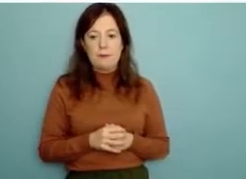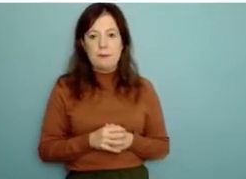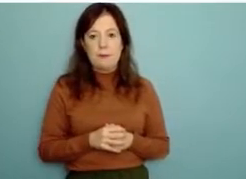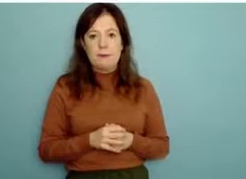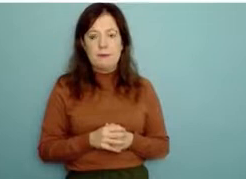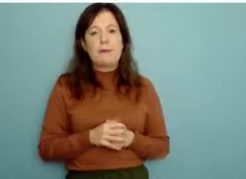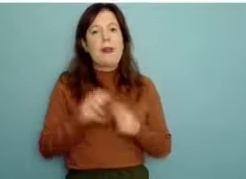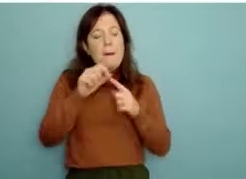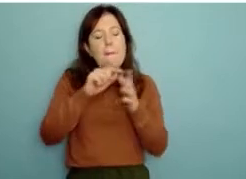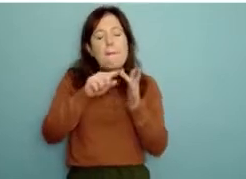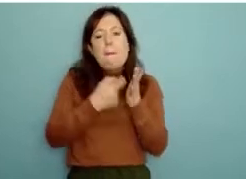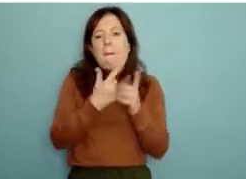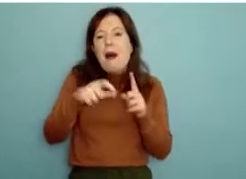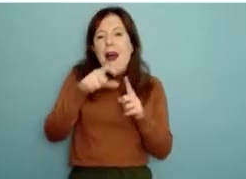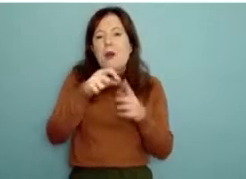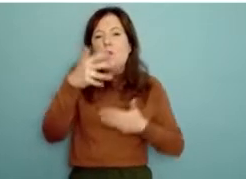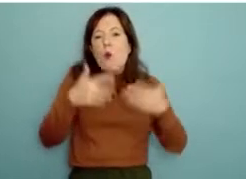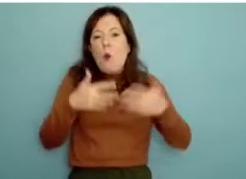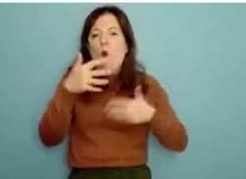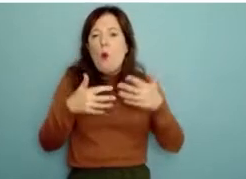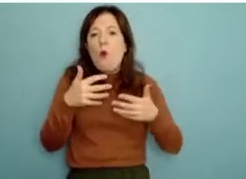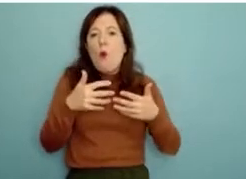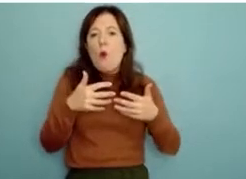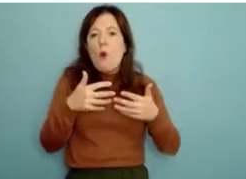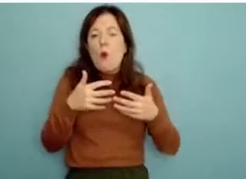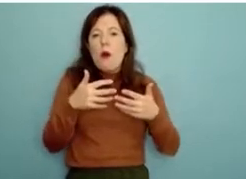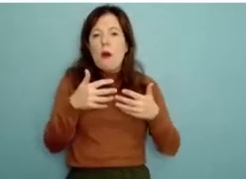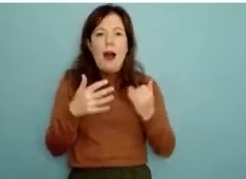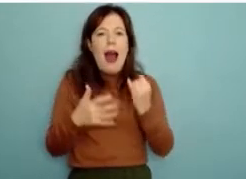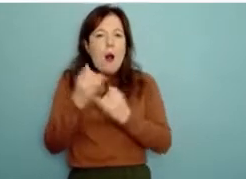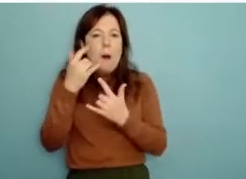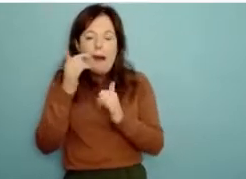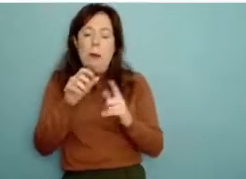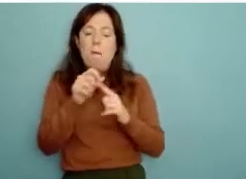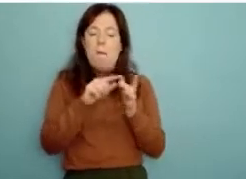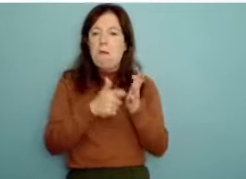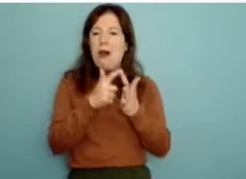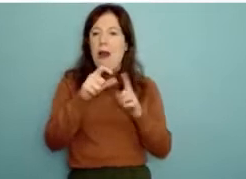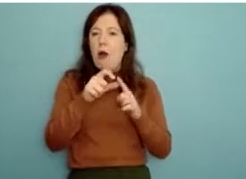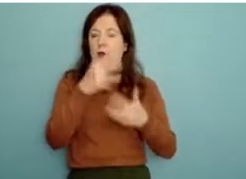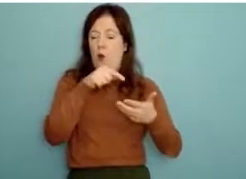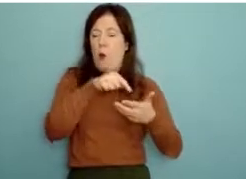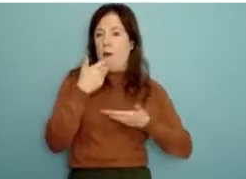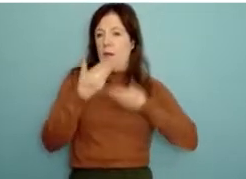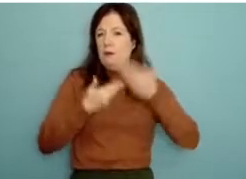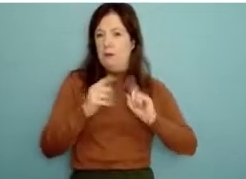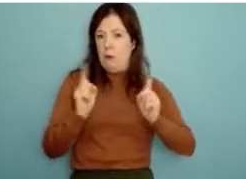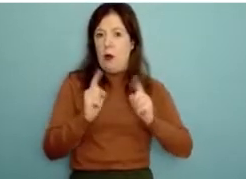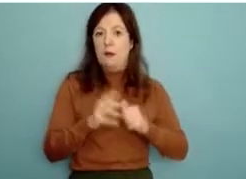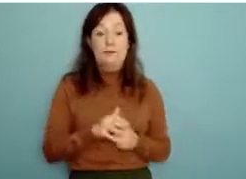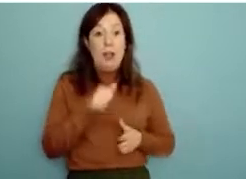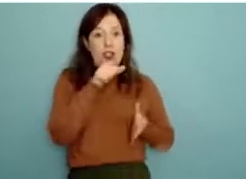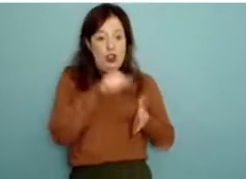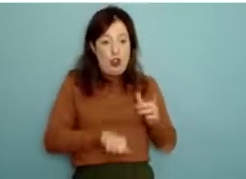paired scores, for those of you who aren't into outcome measures. A paired score is a kind of a measure that you take at the start and a measure you